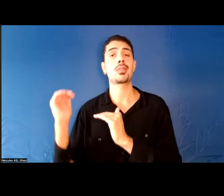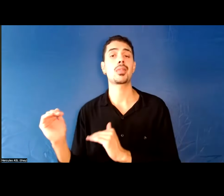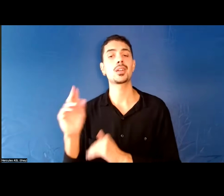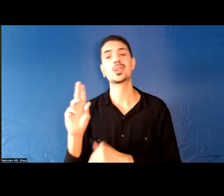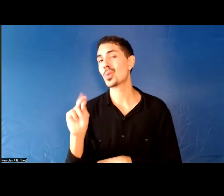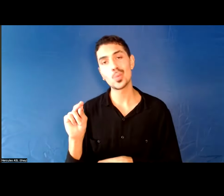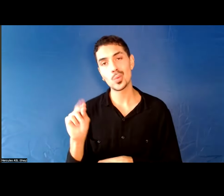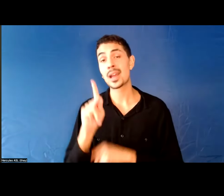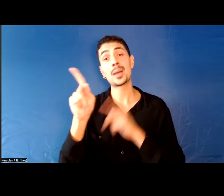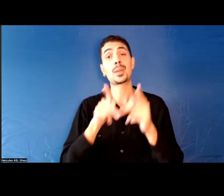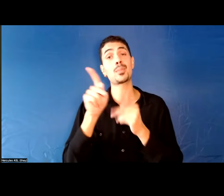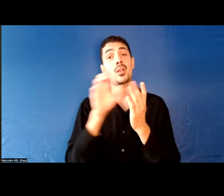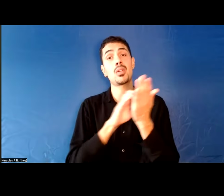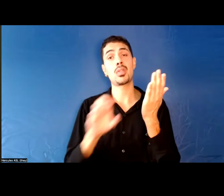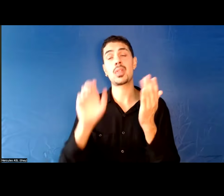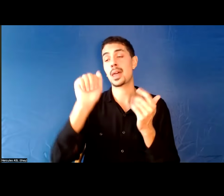appendix.